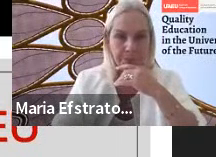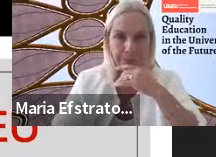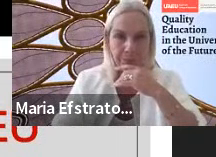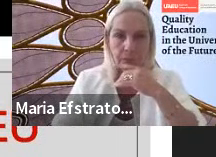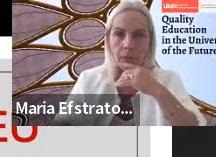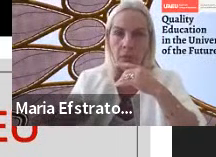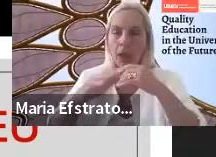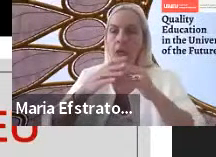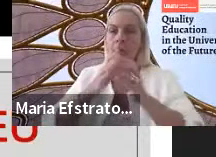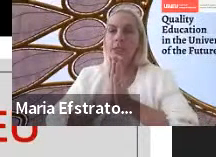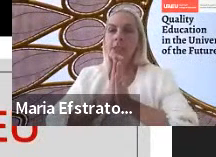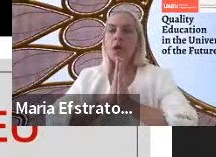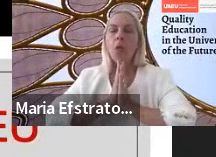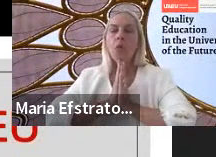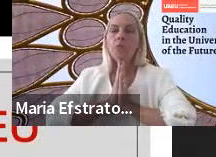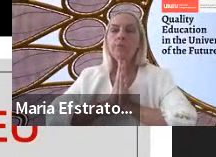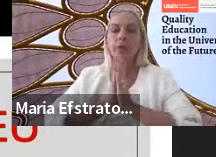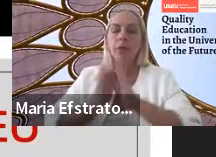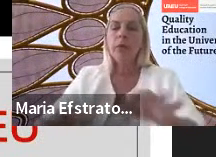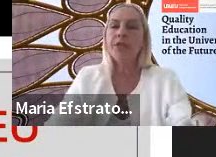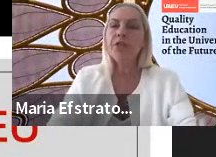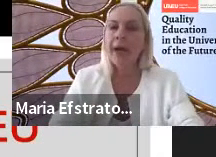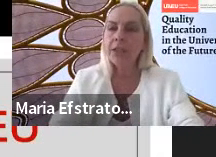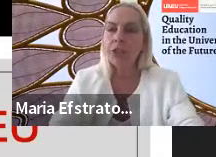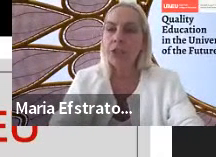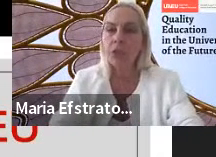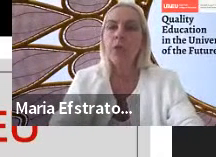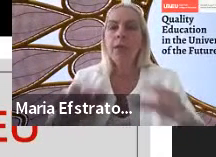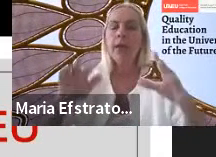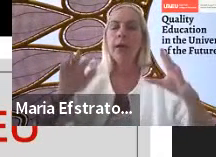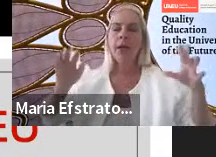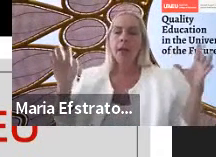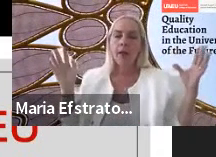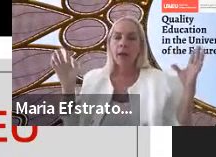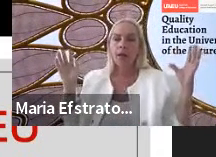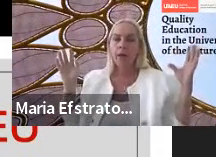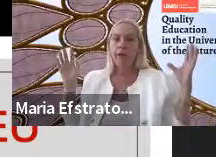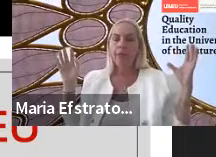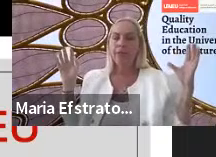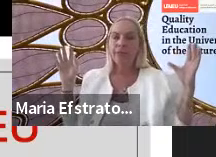involved. So we try to